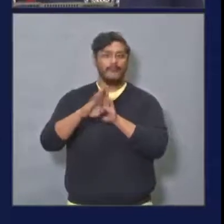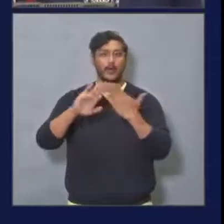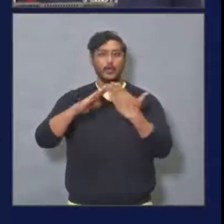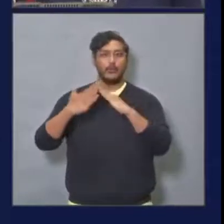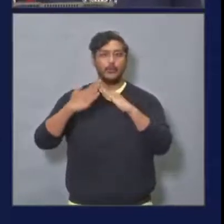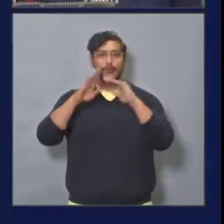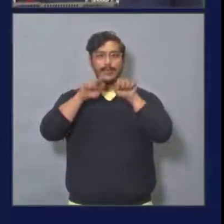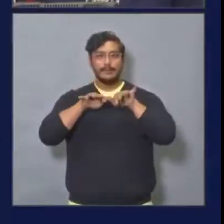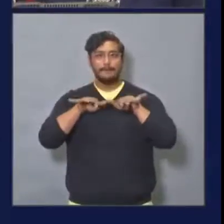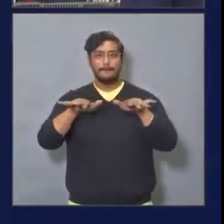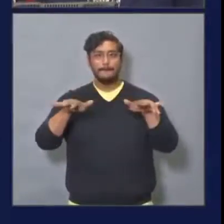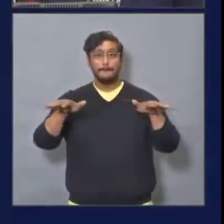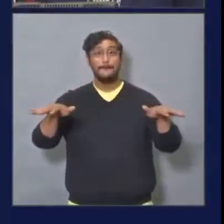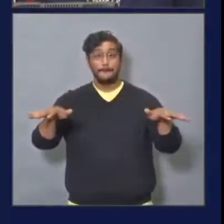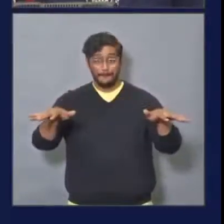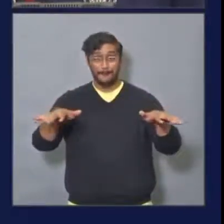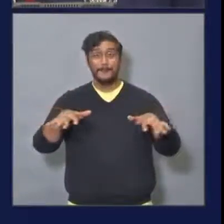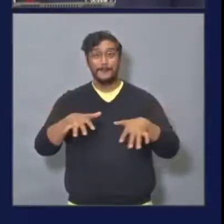slide, please.